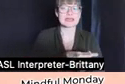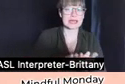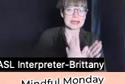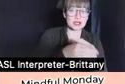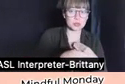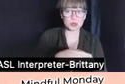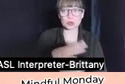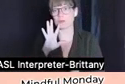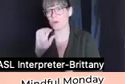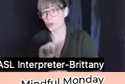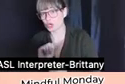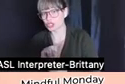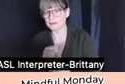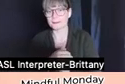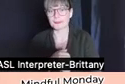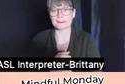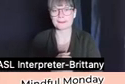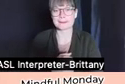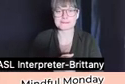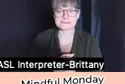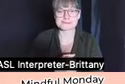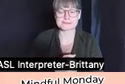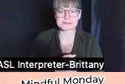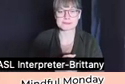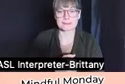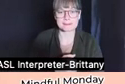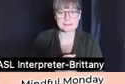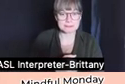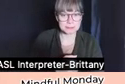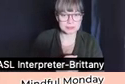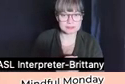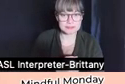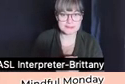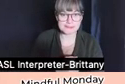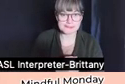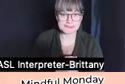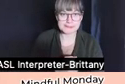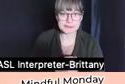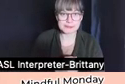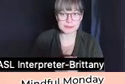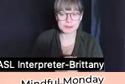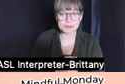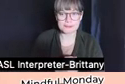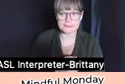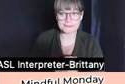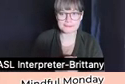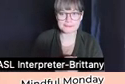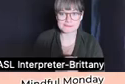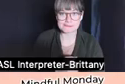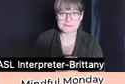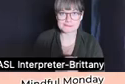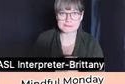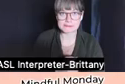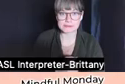lavarte los dientes primero? And we have a parent here that says that they're learning, they weren't offering choice, so this is great. Que no